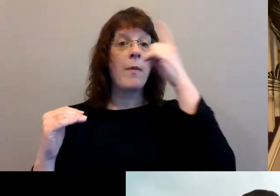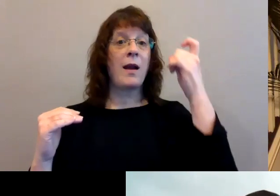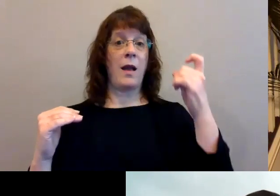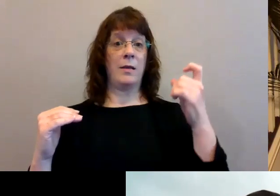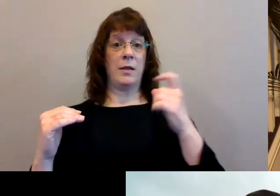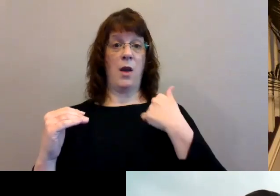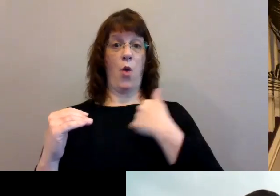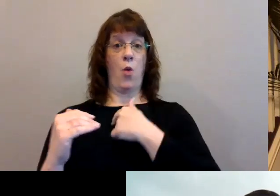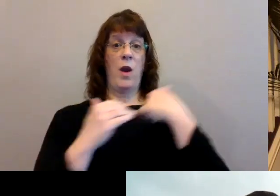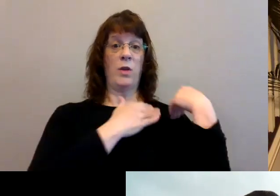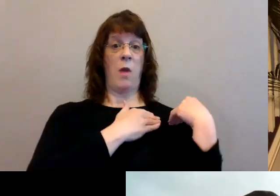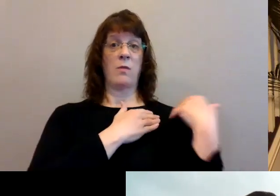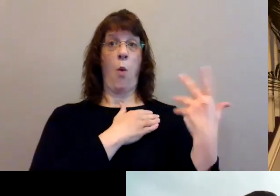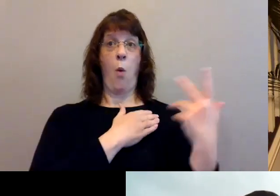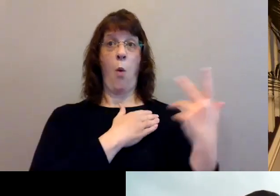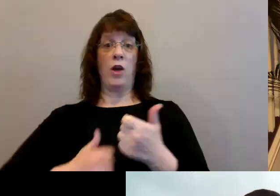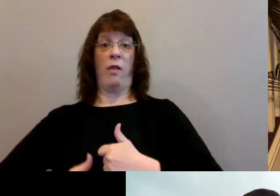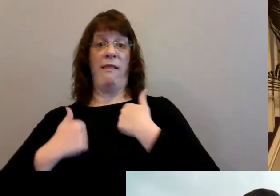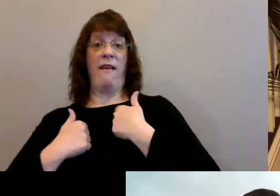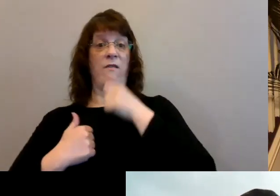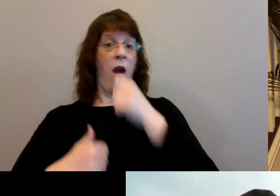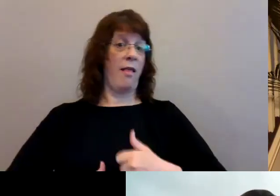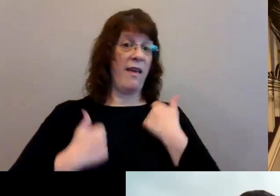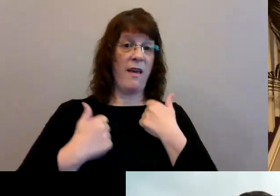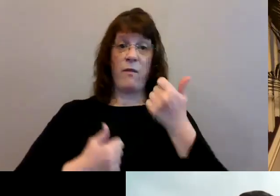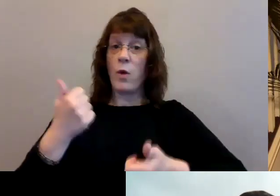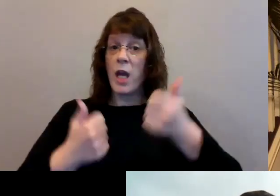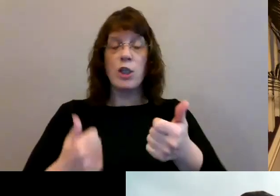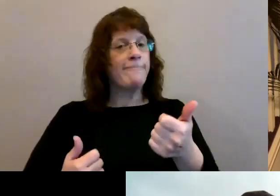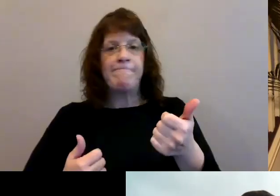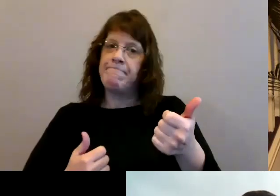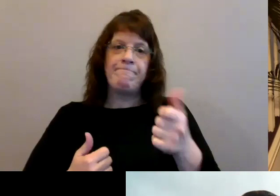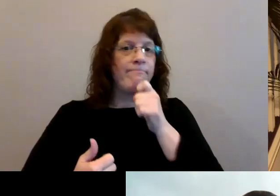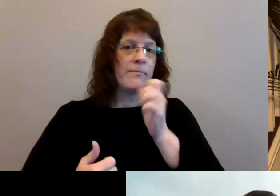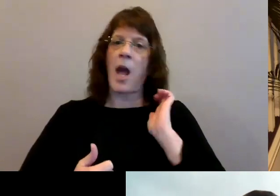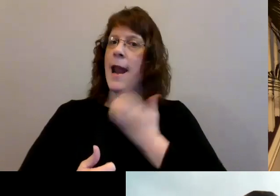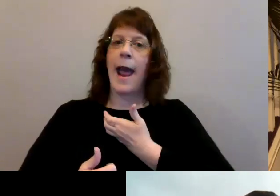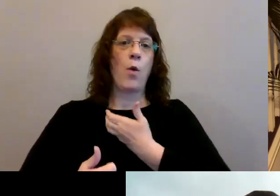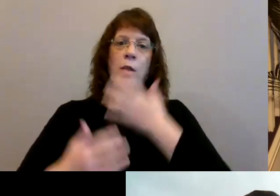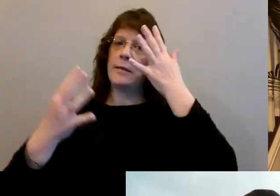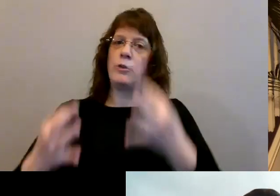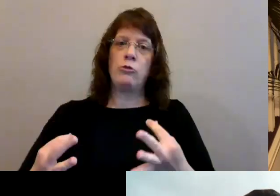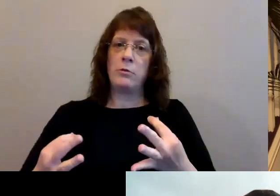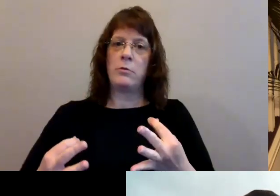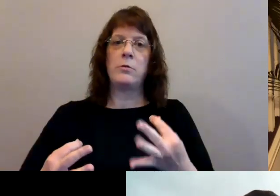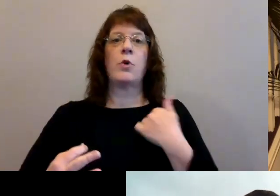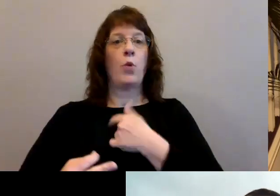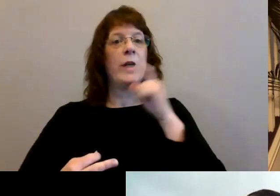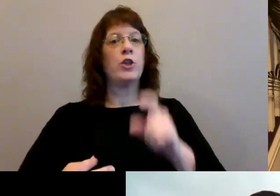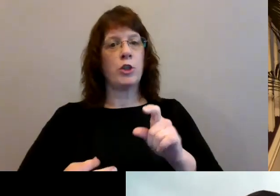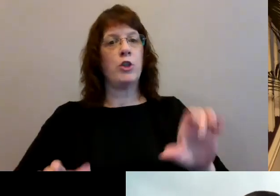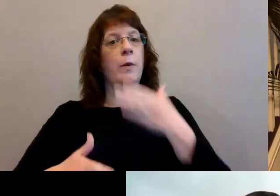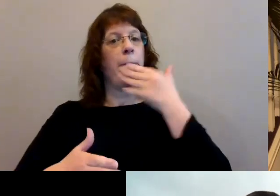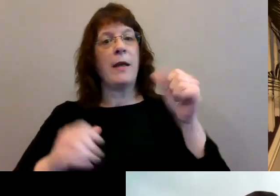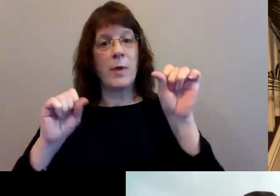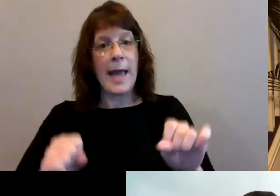or not, right? What should go extinct or not. And so there's a view that we should do our best to protect everything